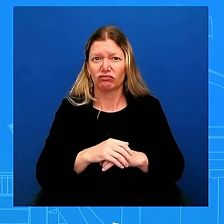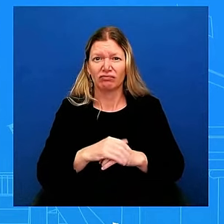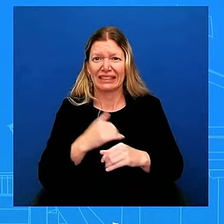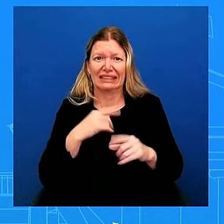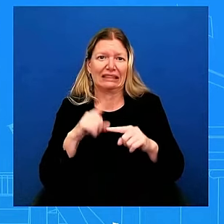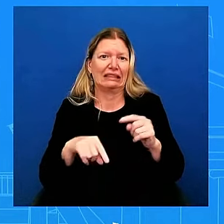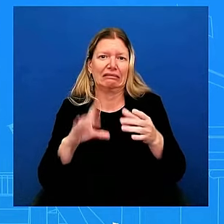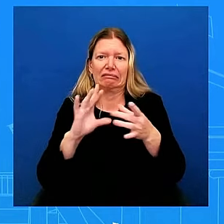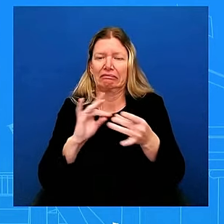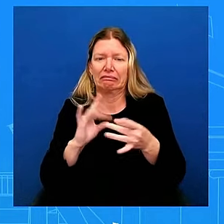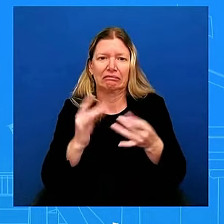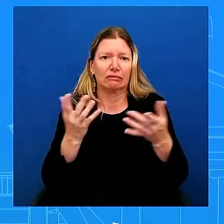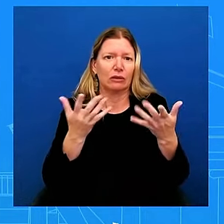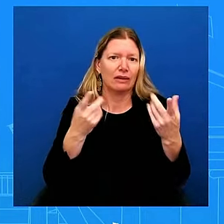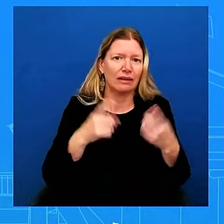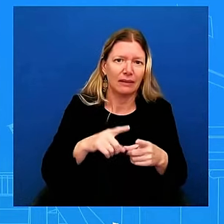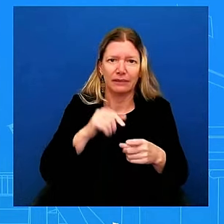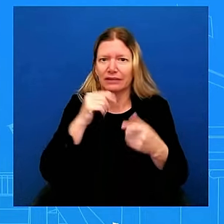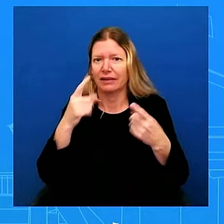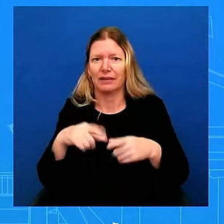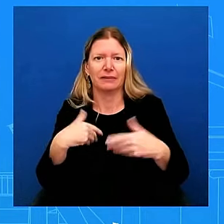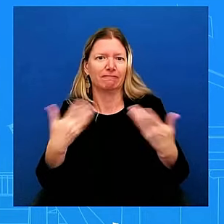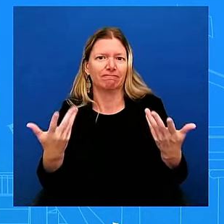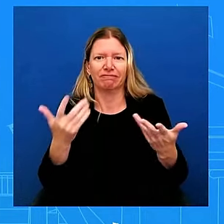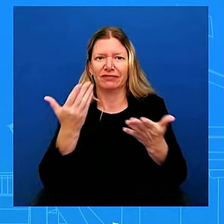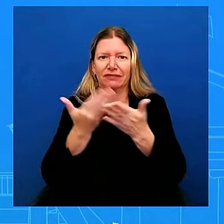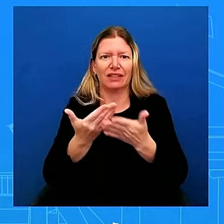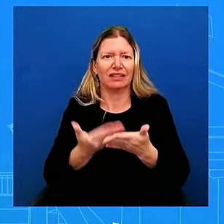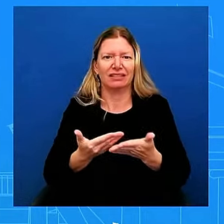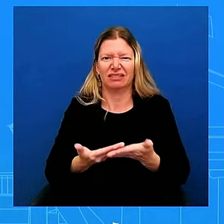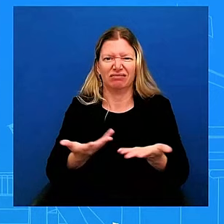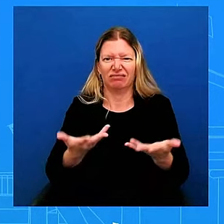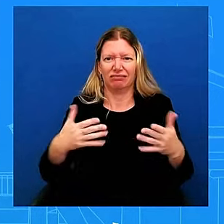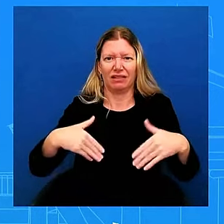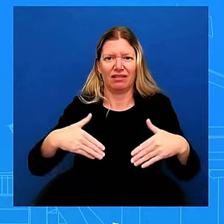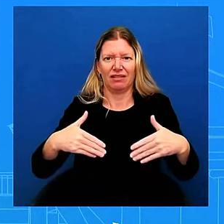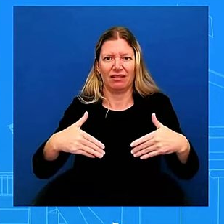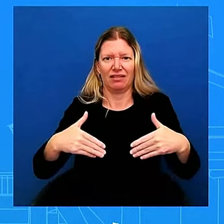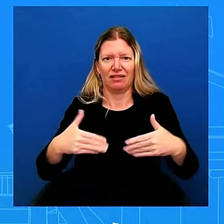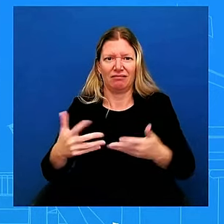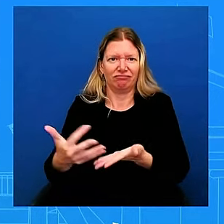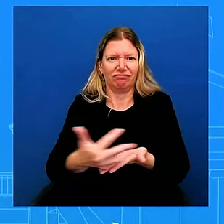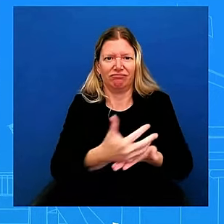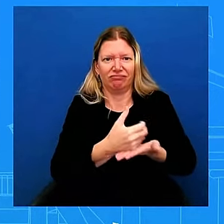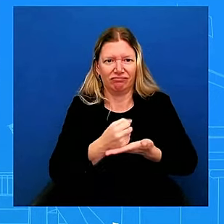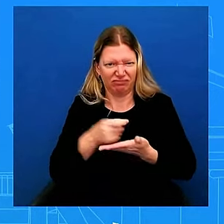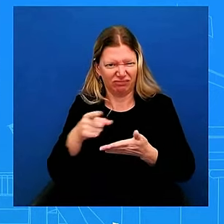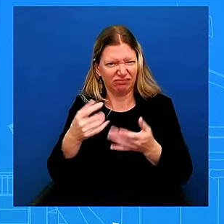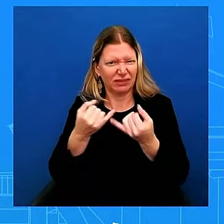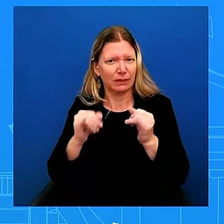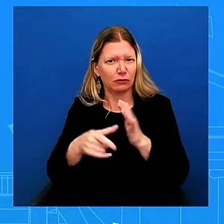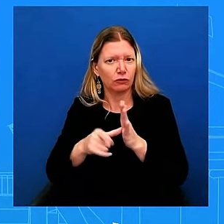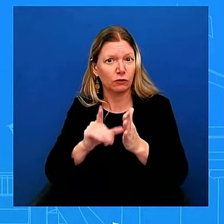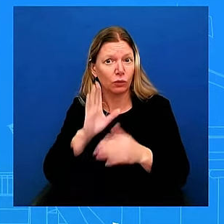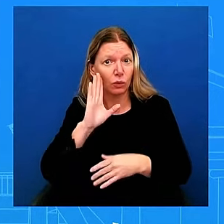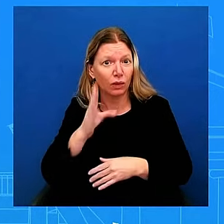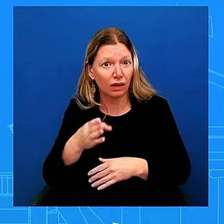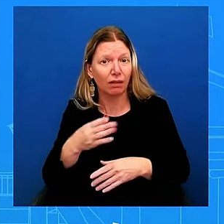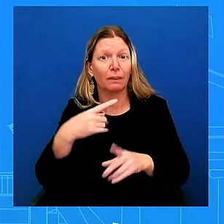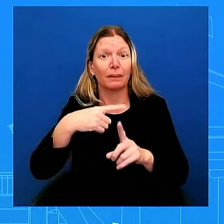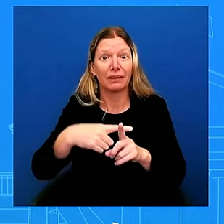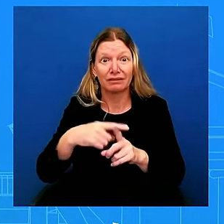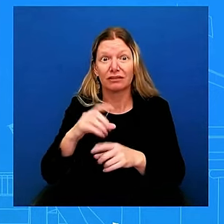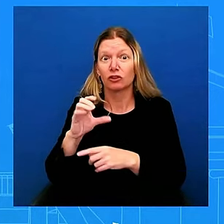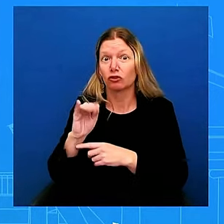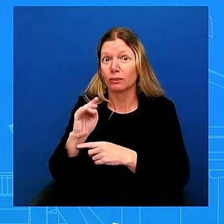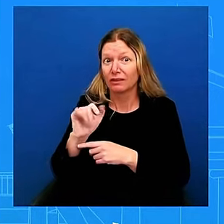the subject of an independent review, or will be, and also a criminal investigation is underway. Is there